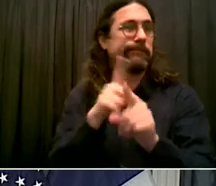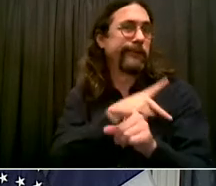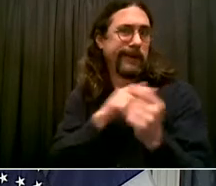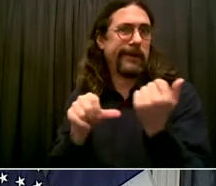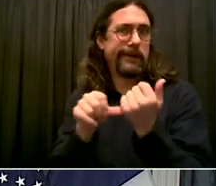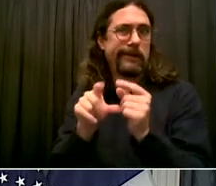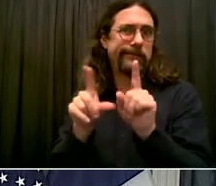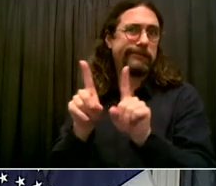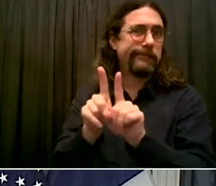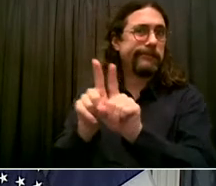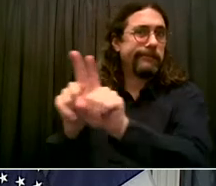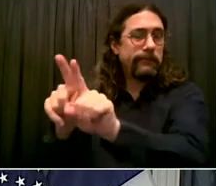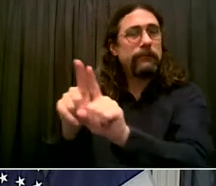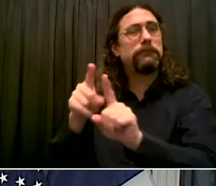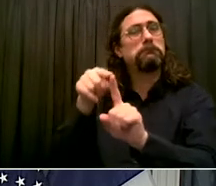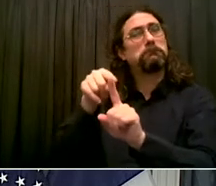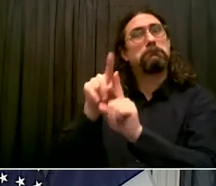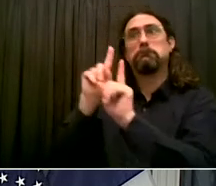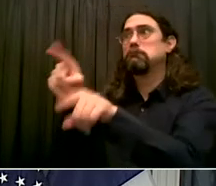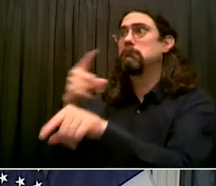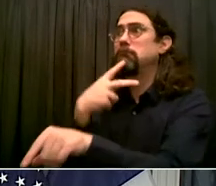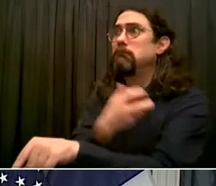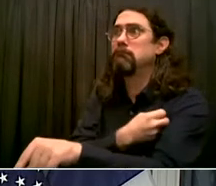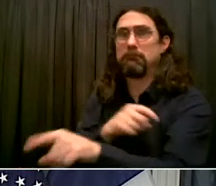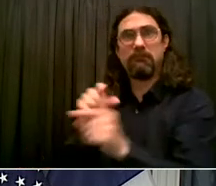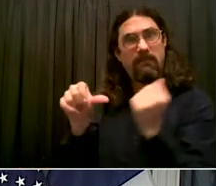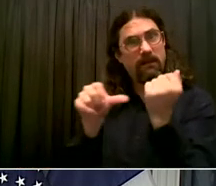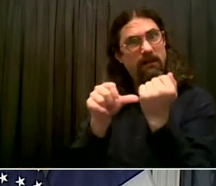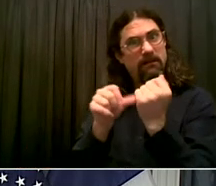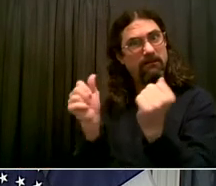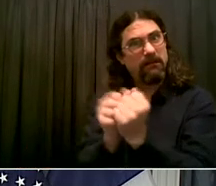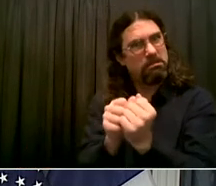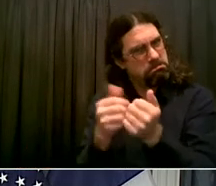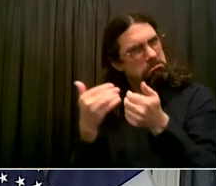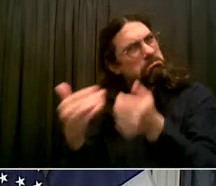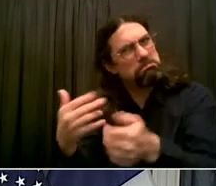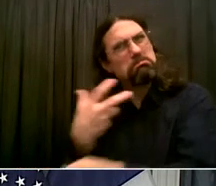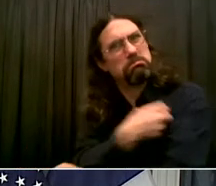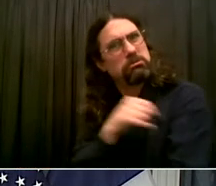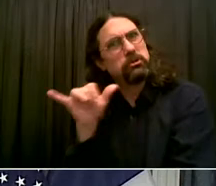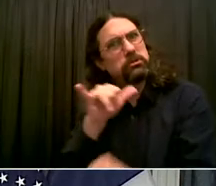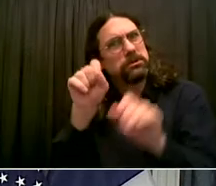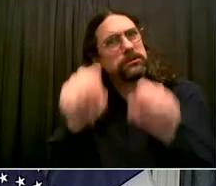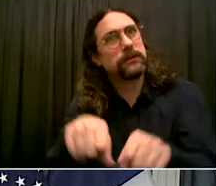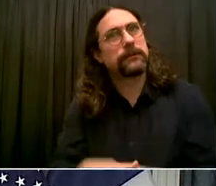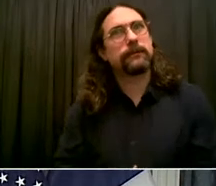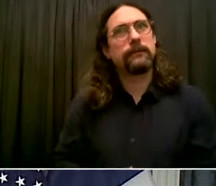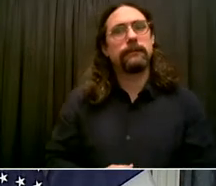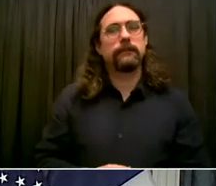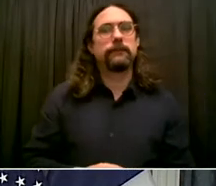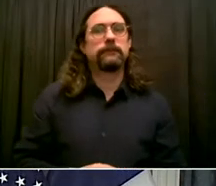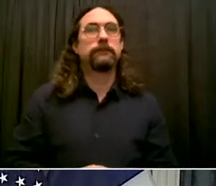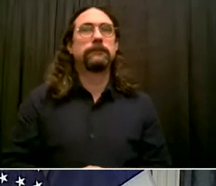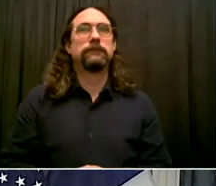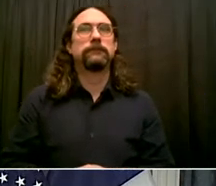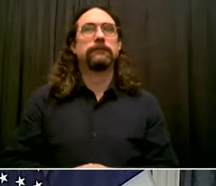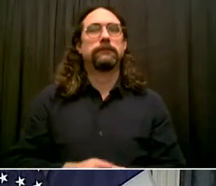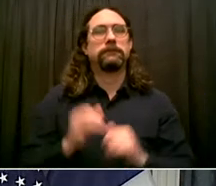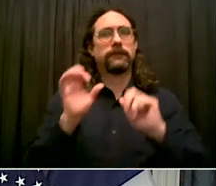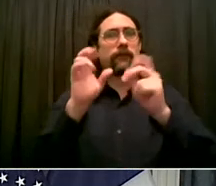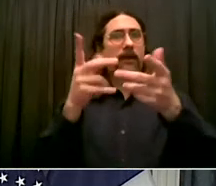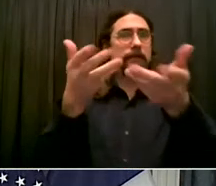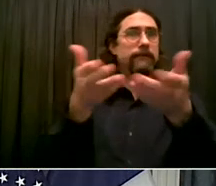Great, thank you so much. And I just wanted to ask about an update for the timeline of the